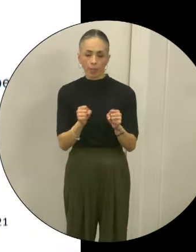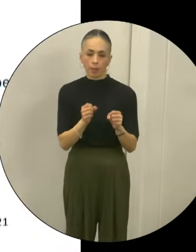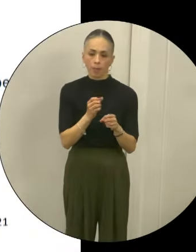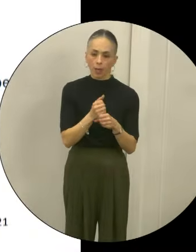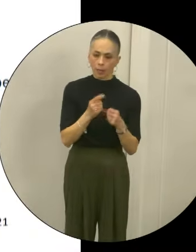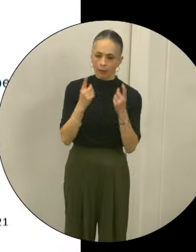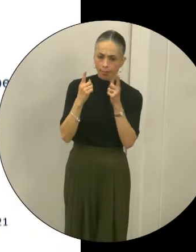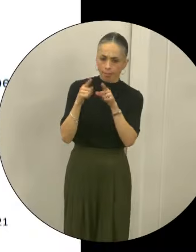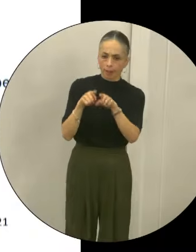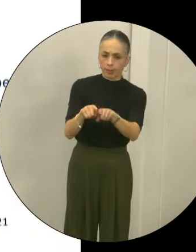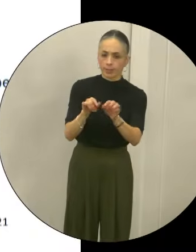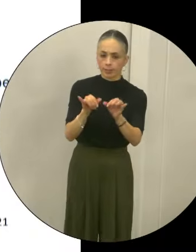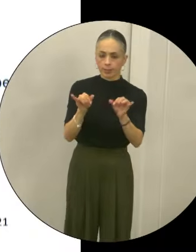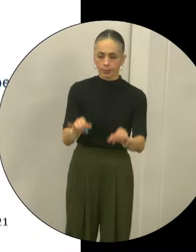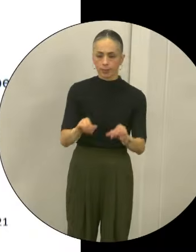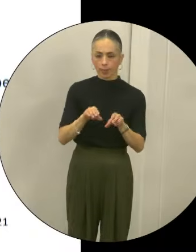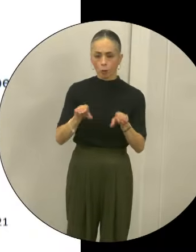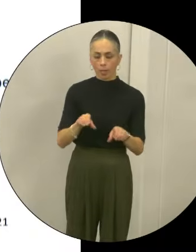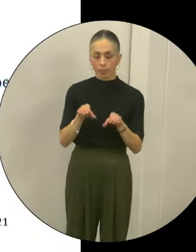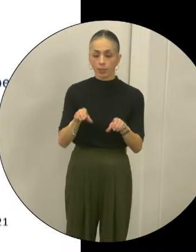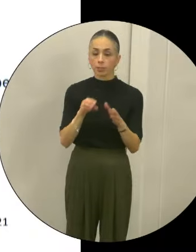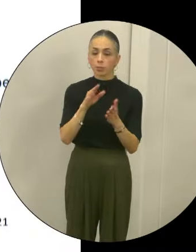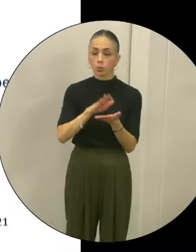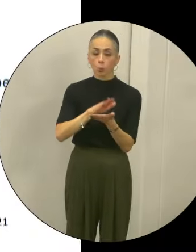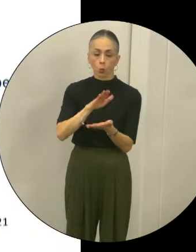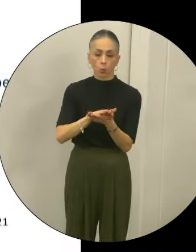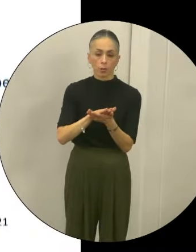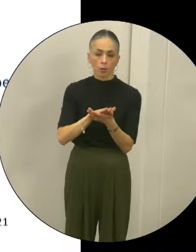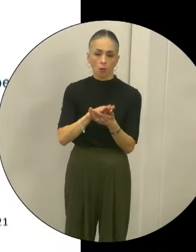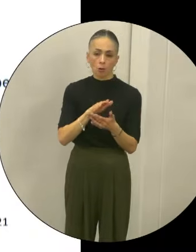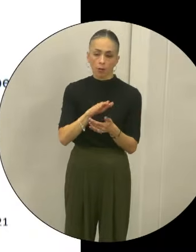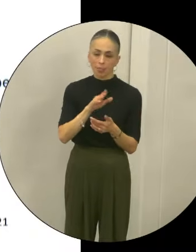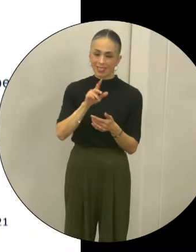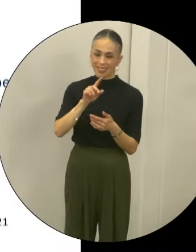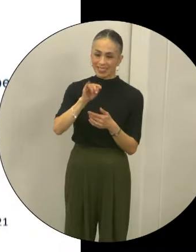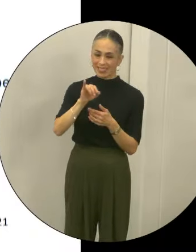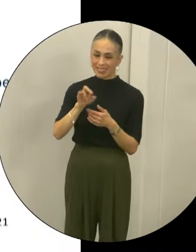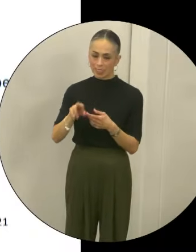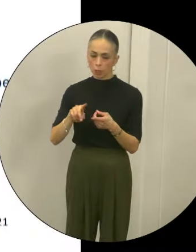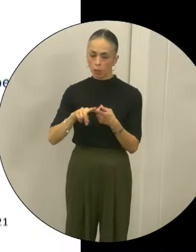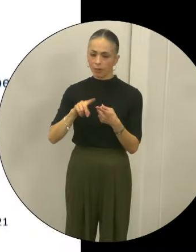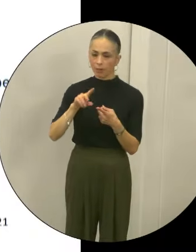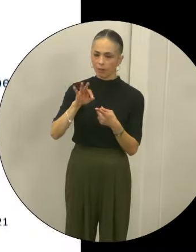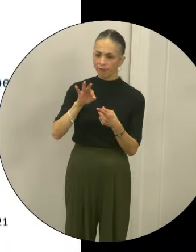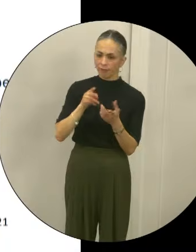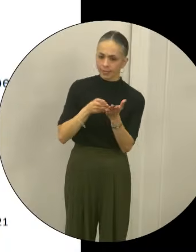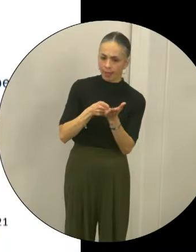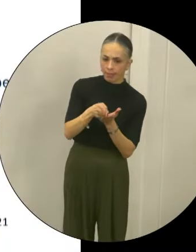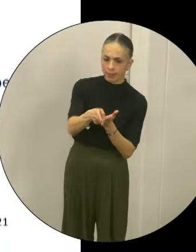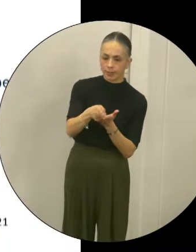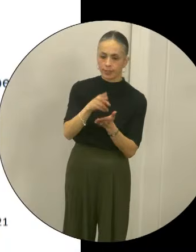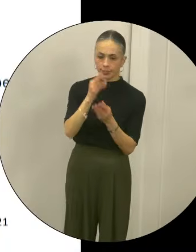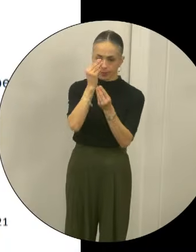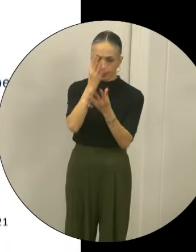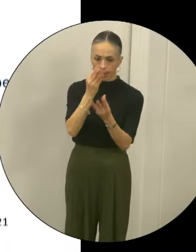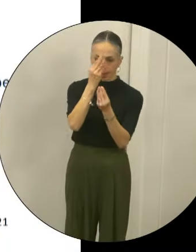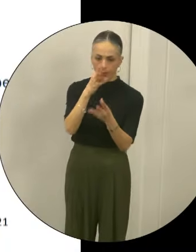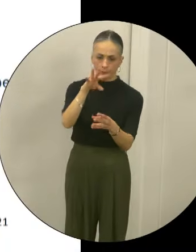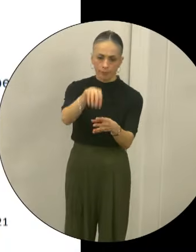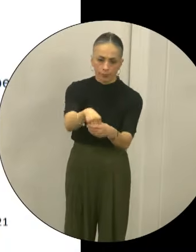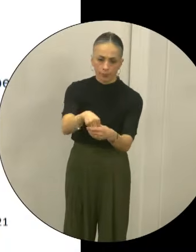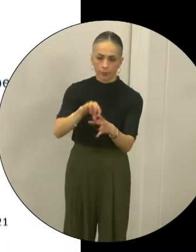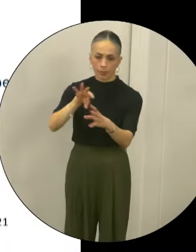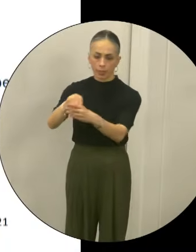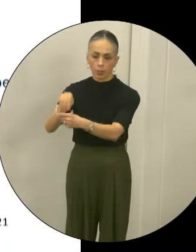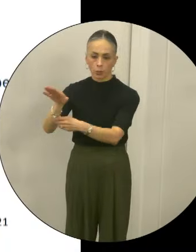aligning systems and practices. Schools are embedding tiered fidelity inventory data into their school improvement plans to strengthen